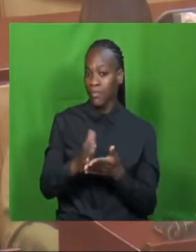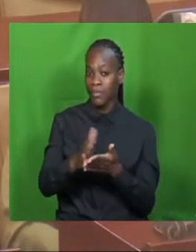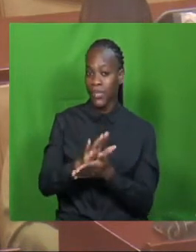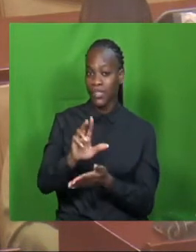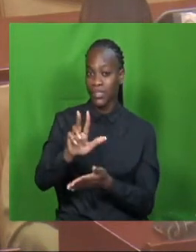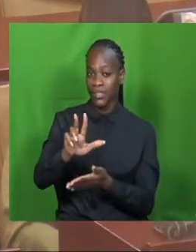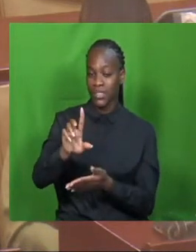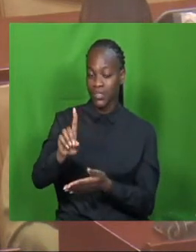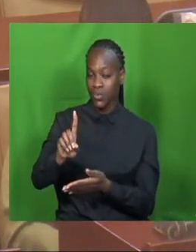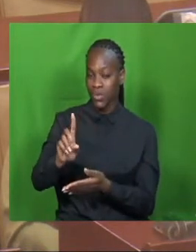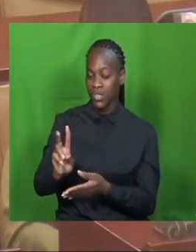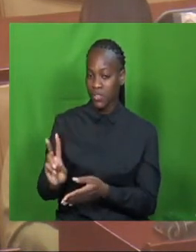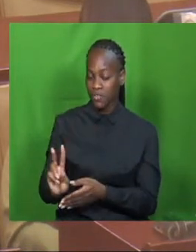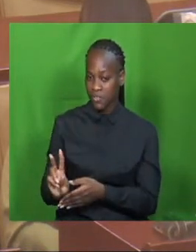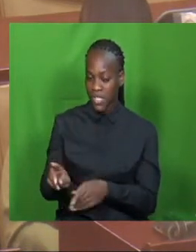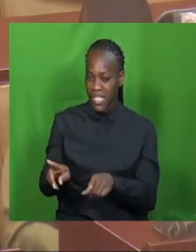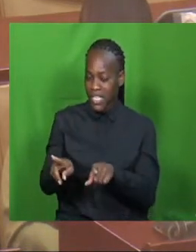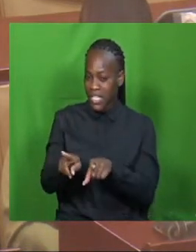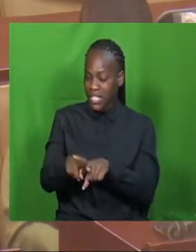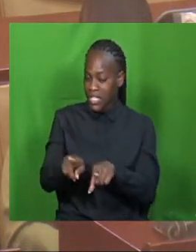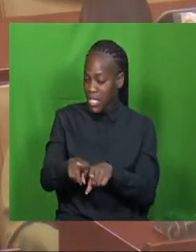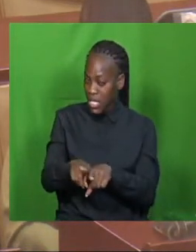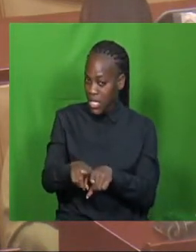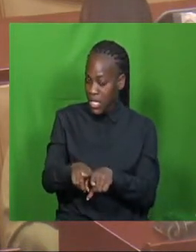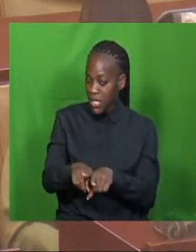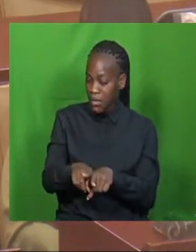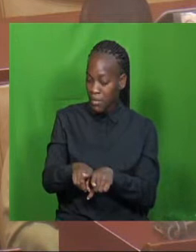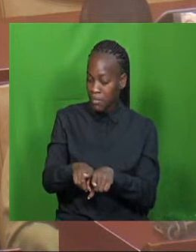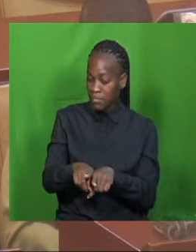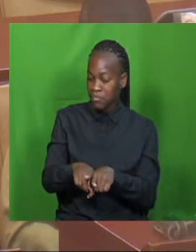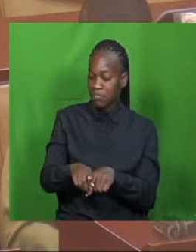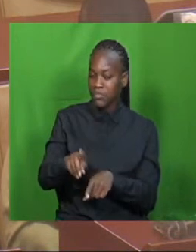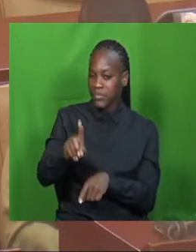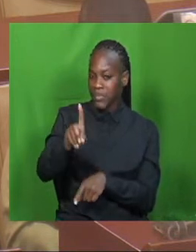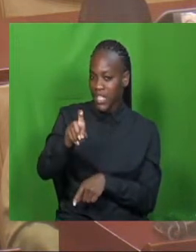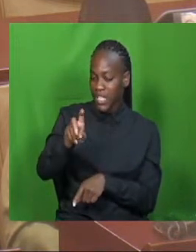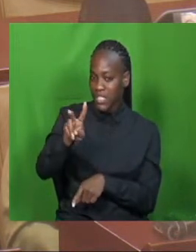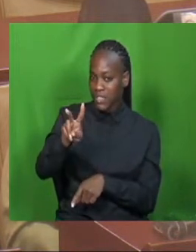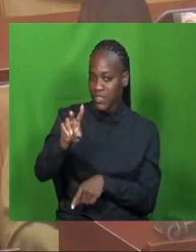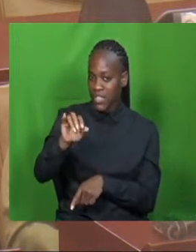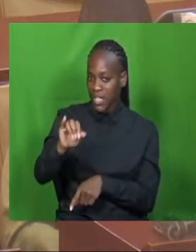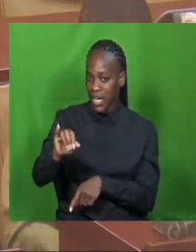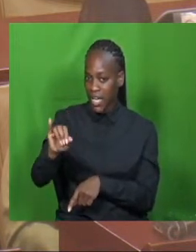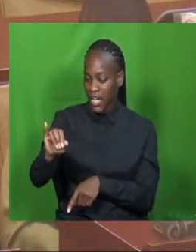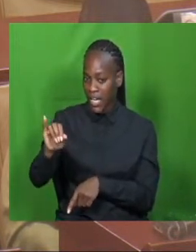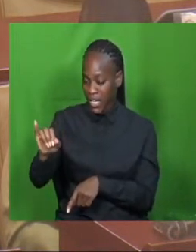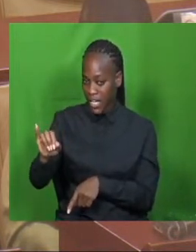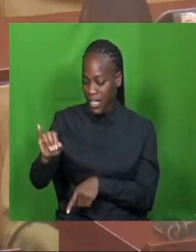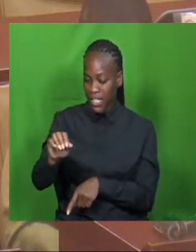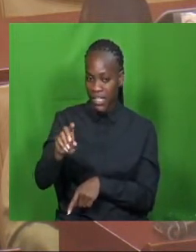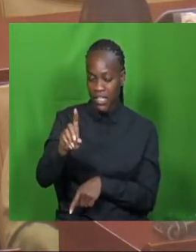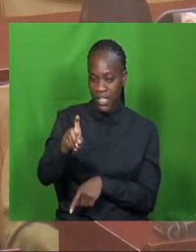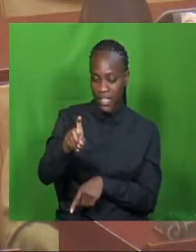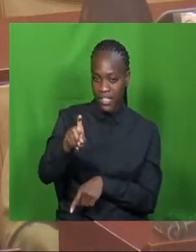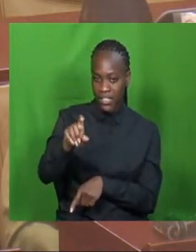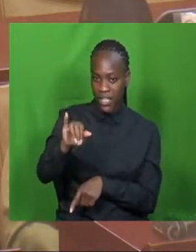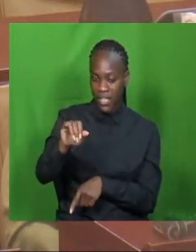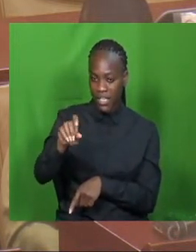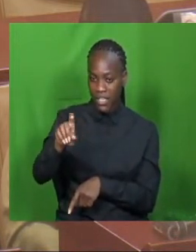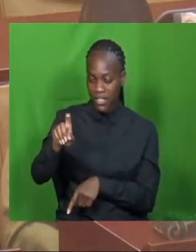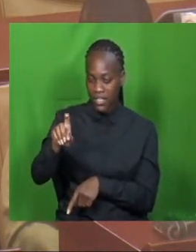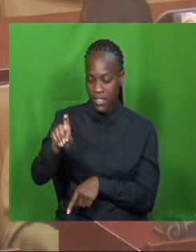service without the specific role, as is a practice. We have that provided for